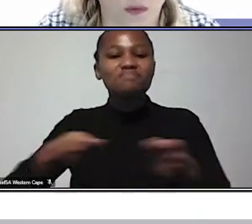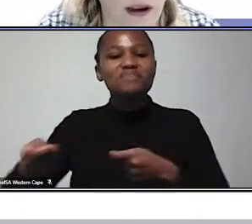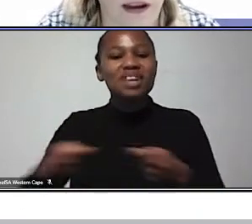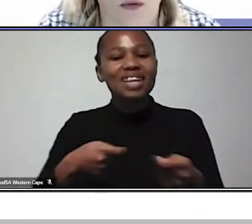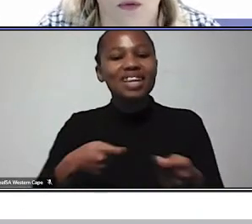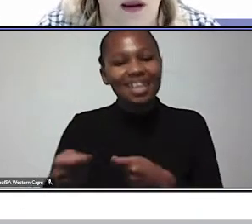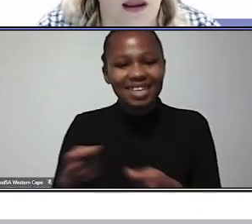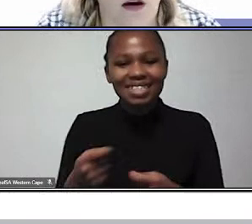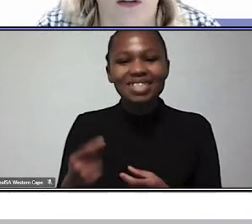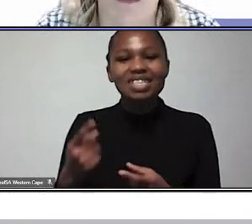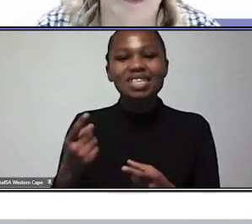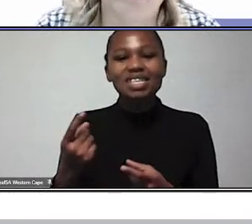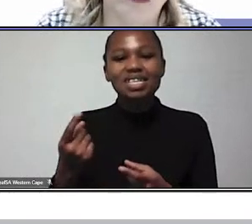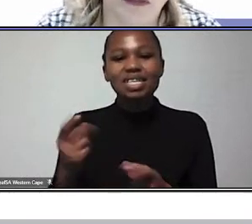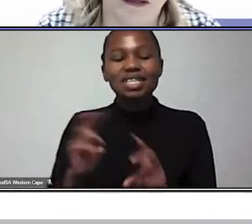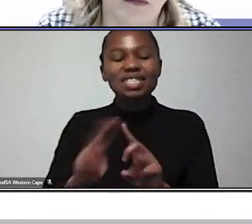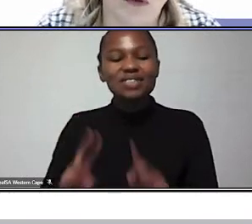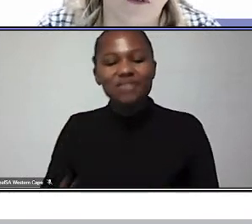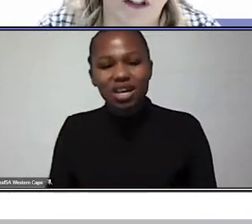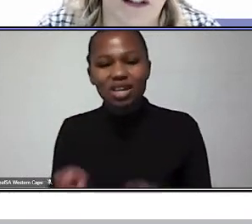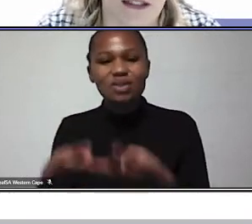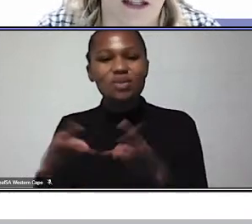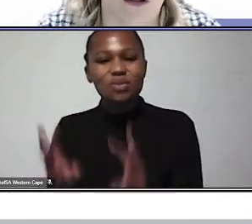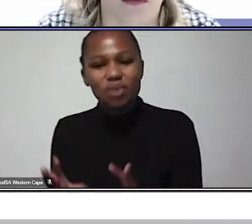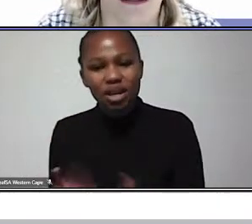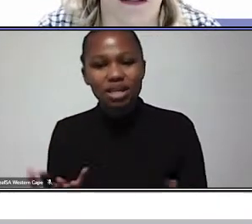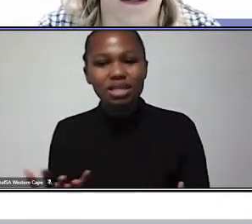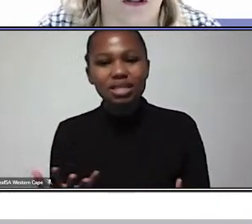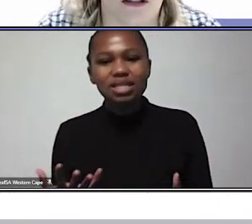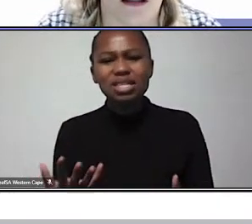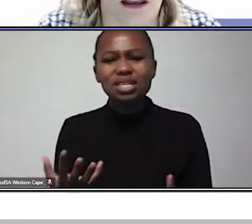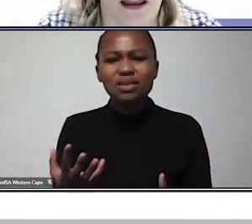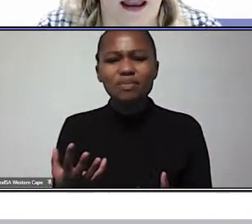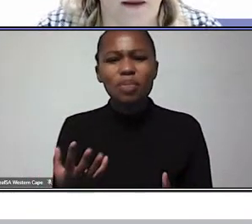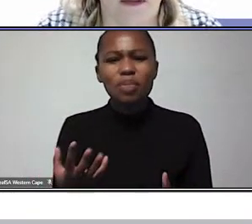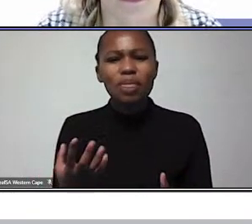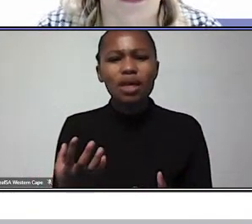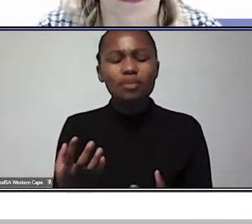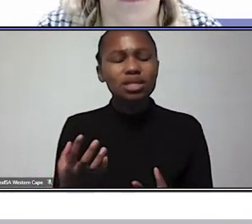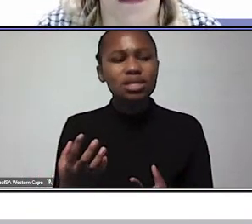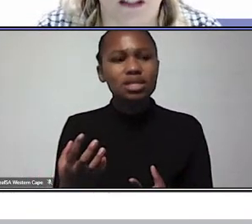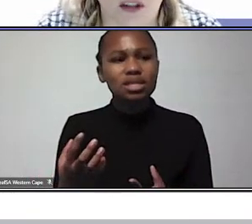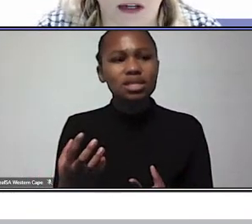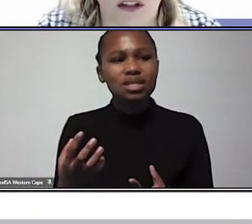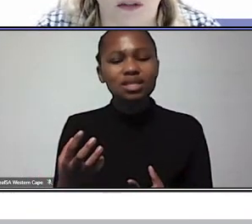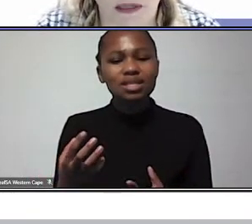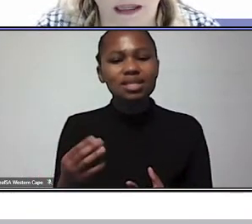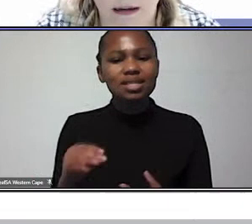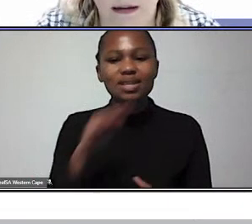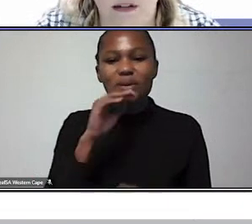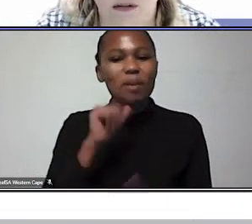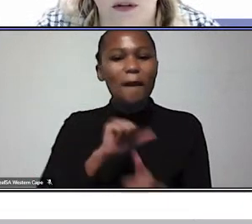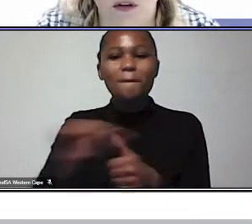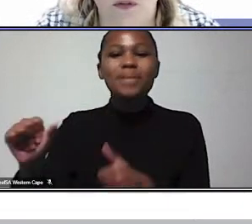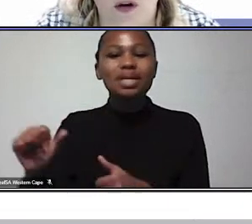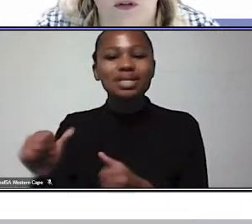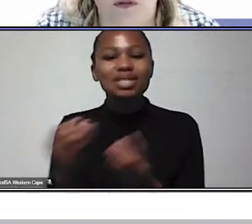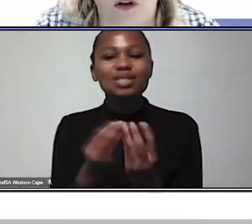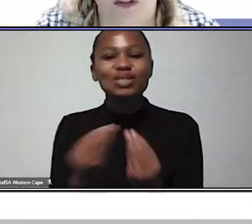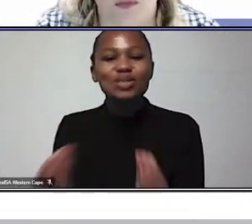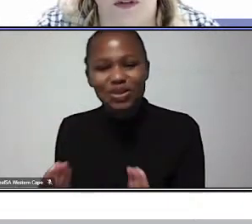find a different way, or are they able to become more efficient, etc. But it's not the best situation to be in